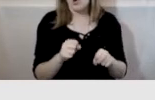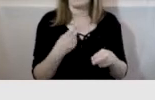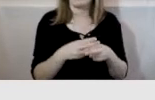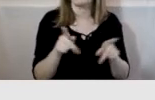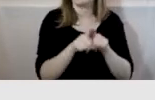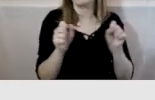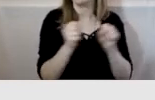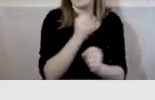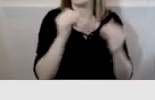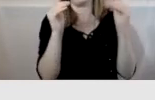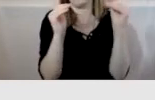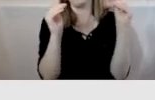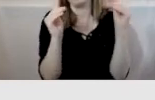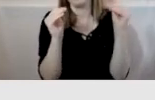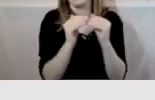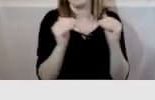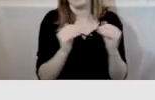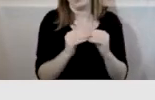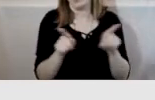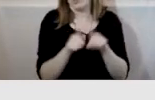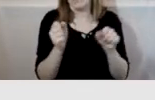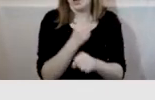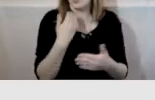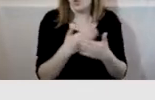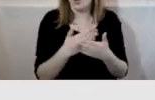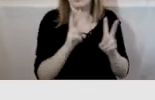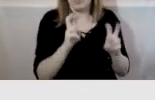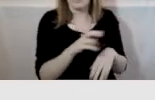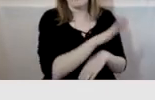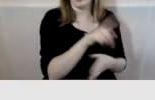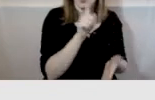levels, because they are they are must to choose. Then